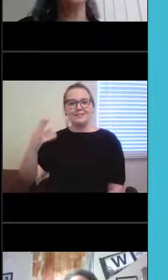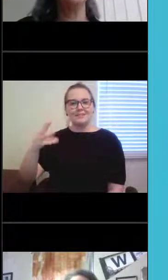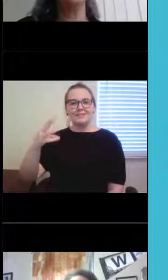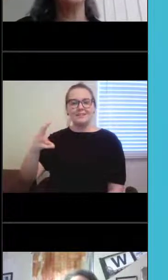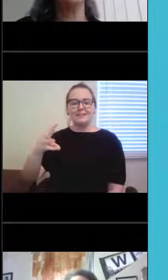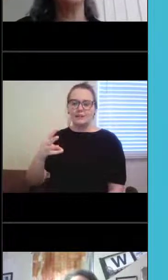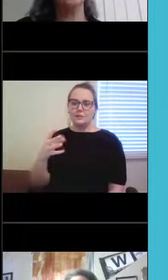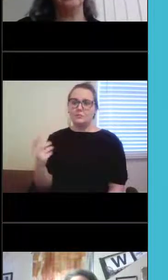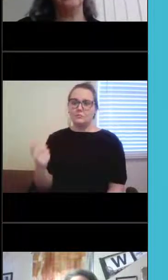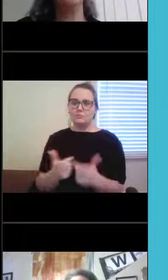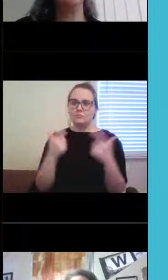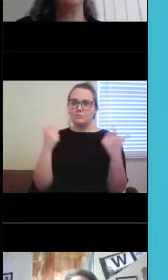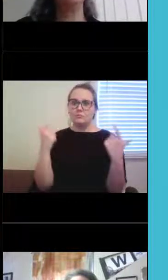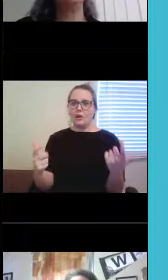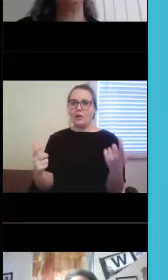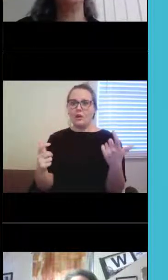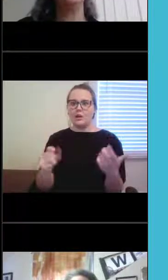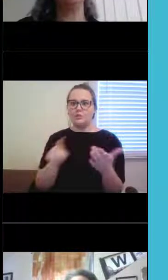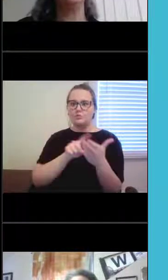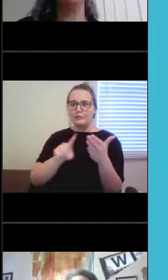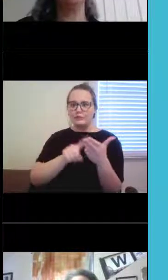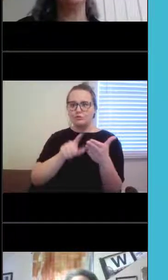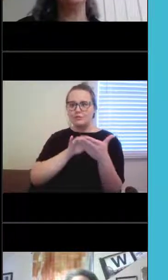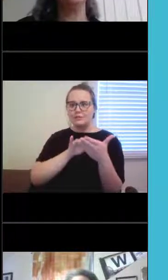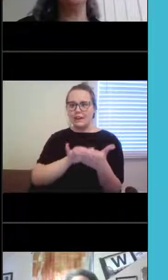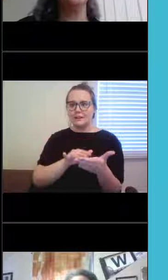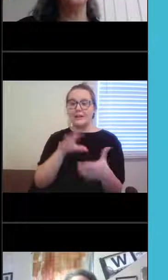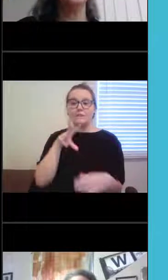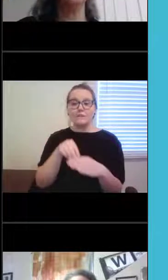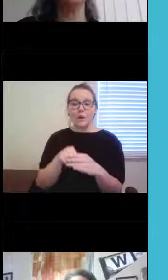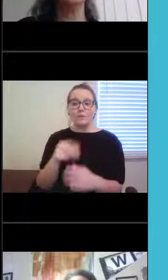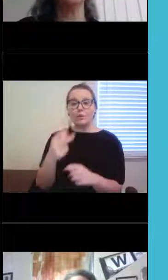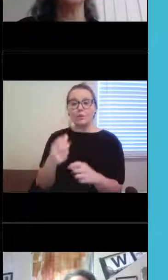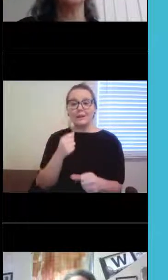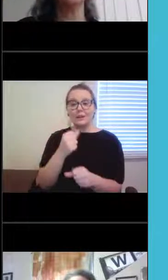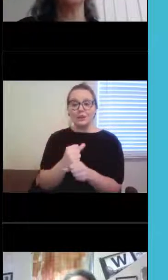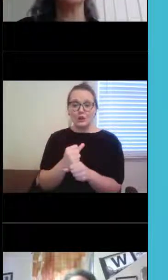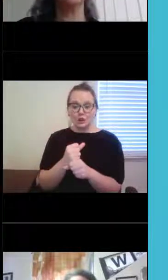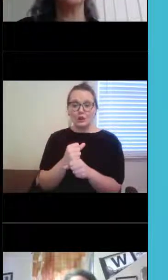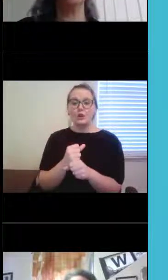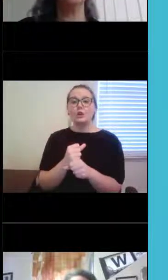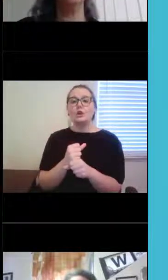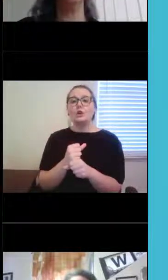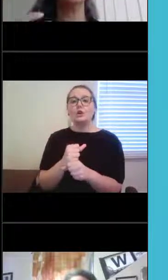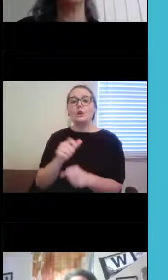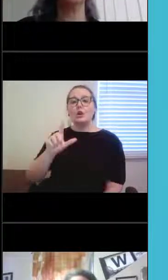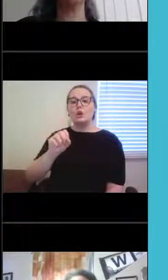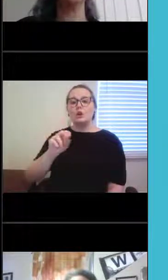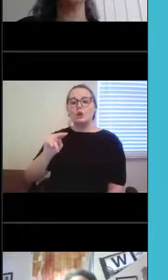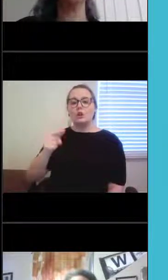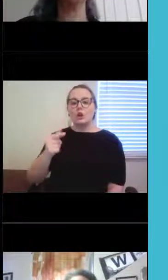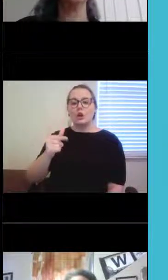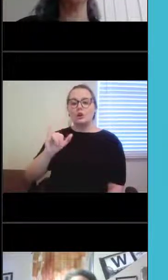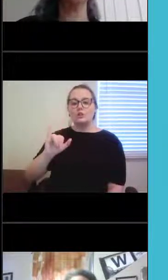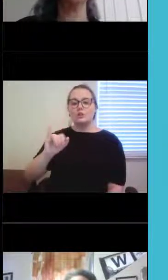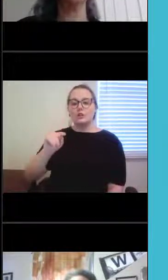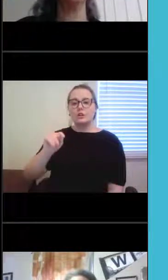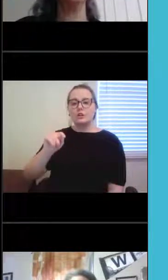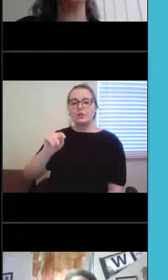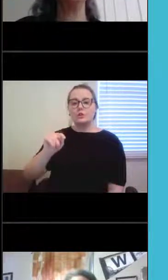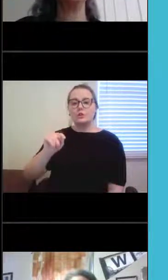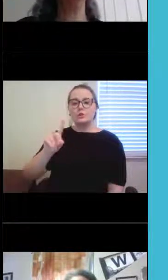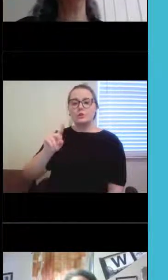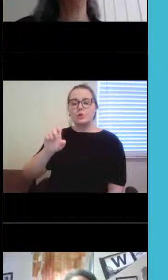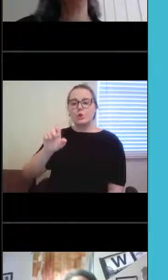a large study that involved a 3-year annual longitudinal survey, so survivors taking surveys over